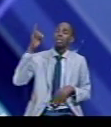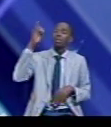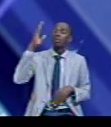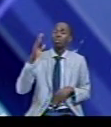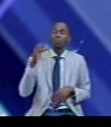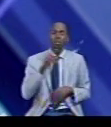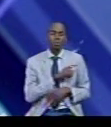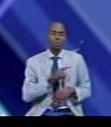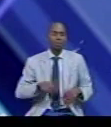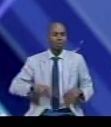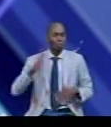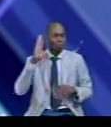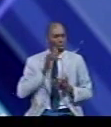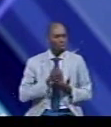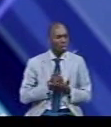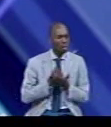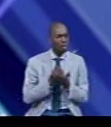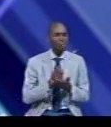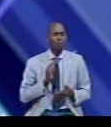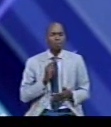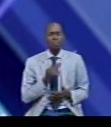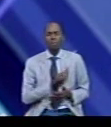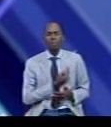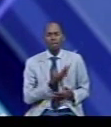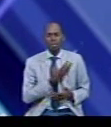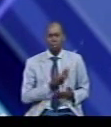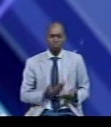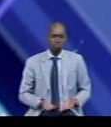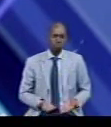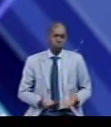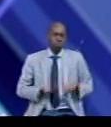stand by us. The Lord will raise us up.